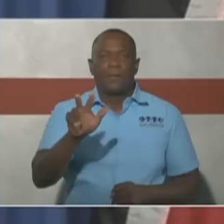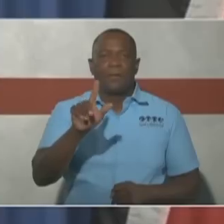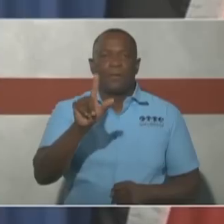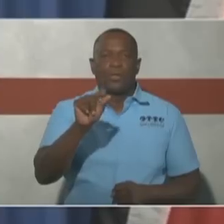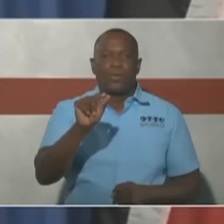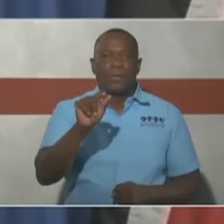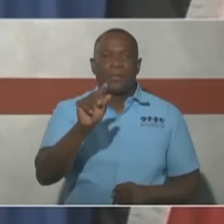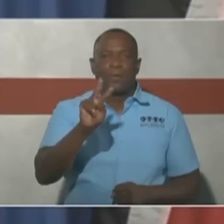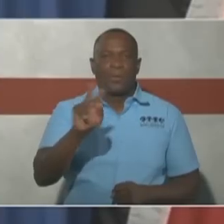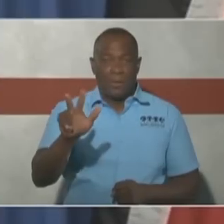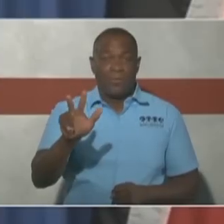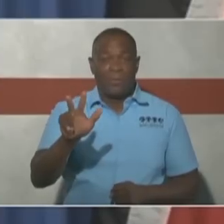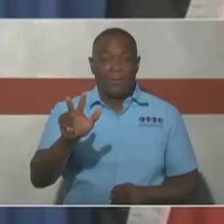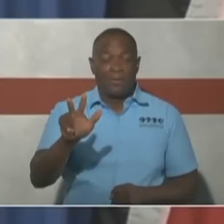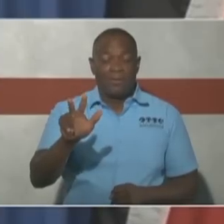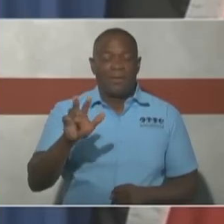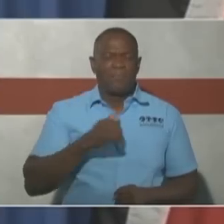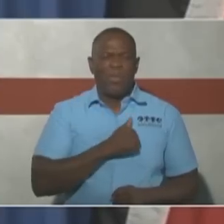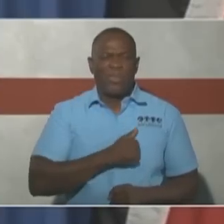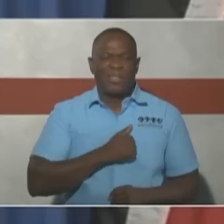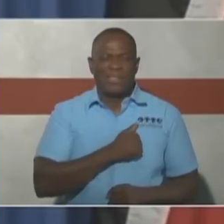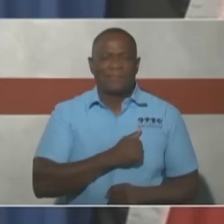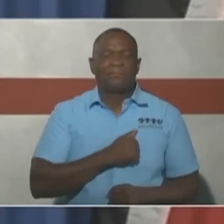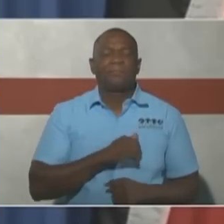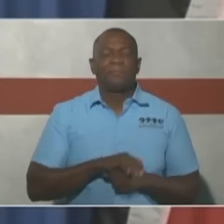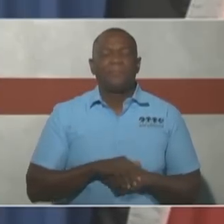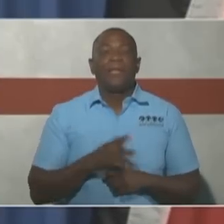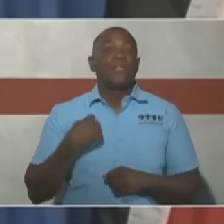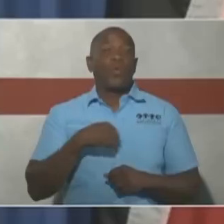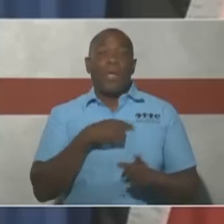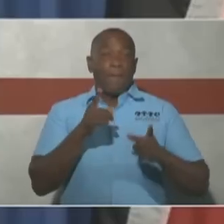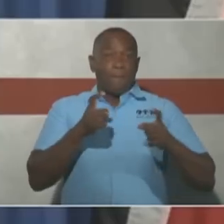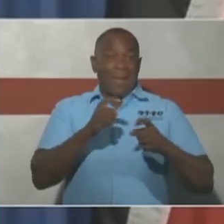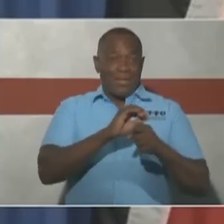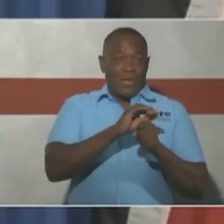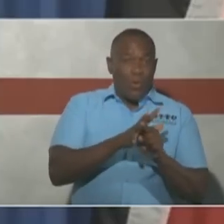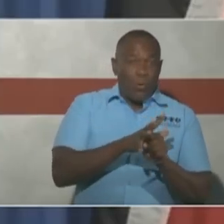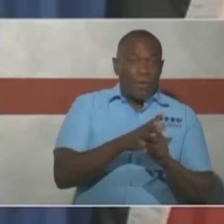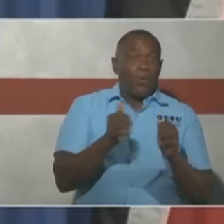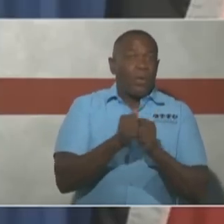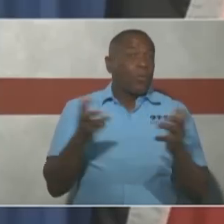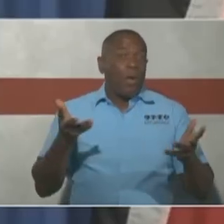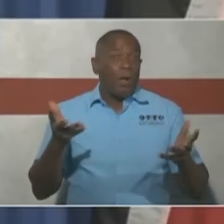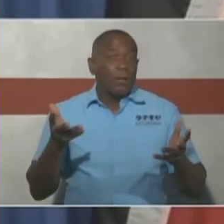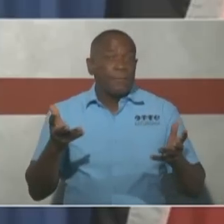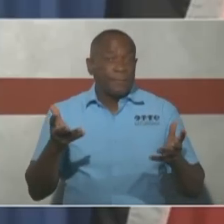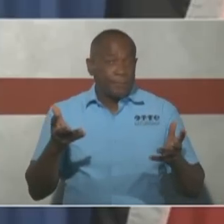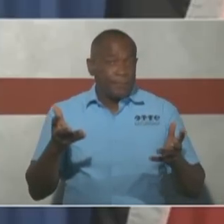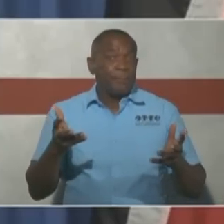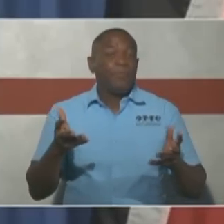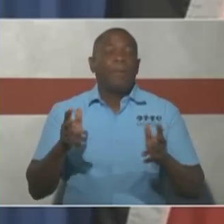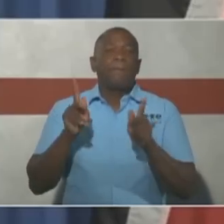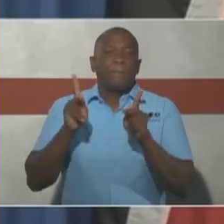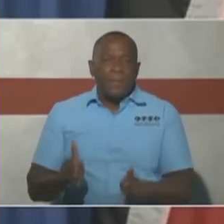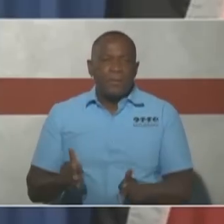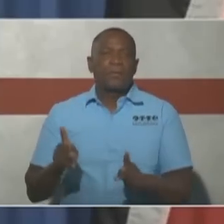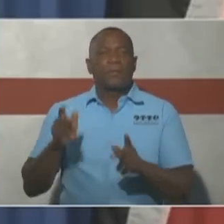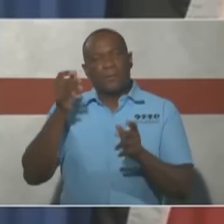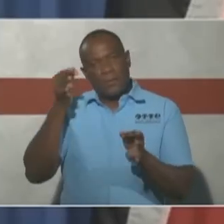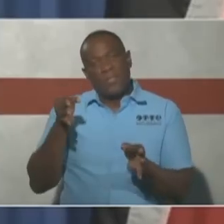mind and take your personal decisions. I want to end on the note today that